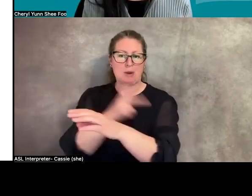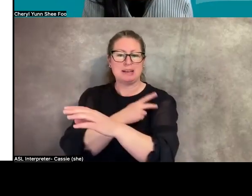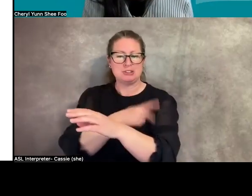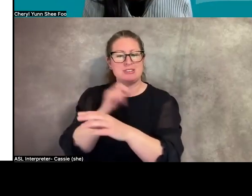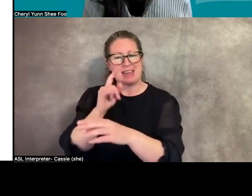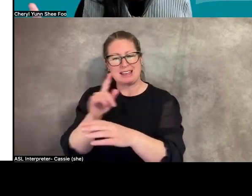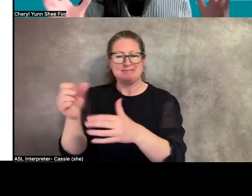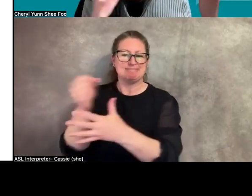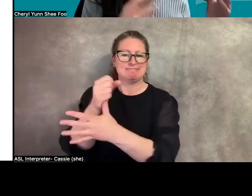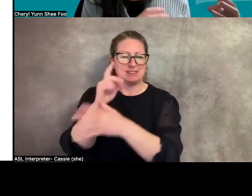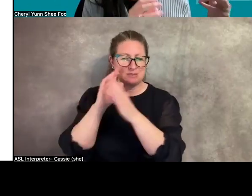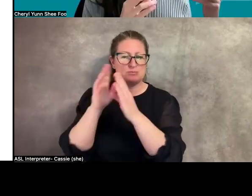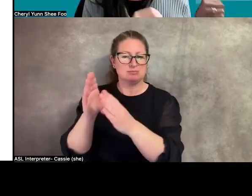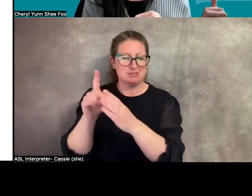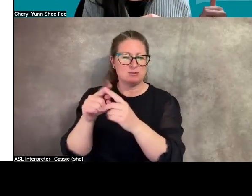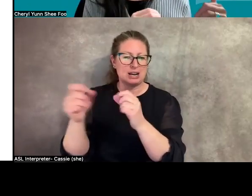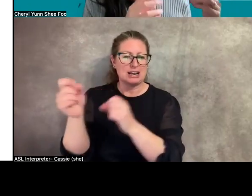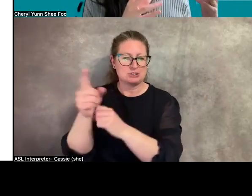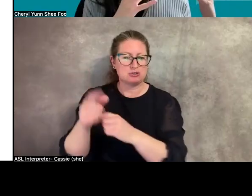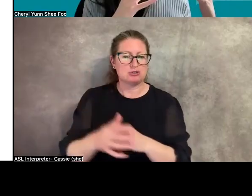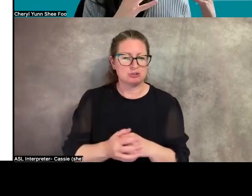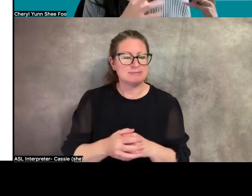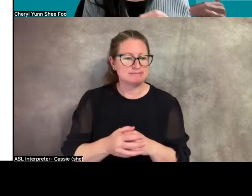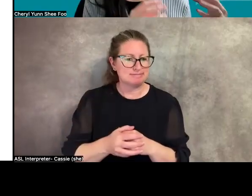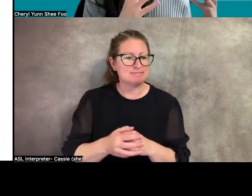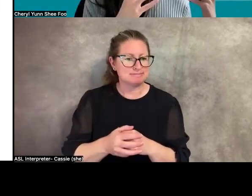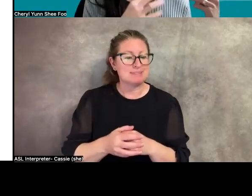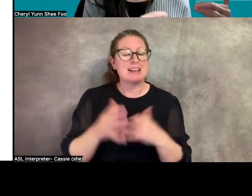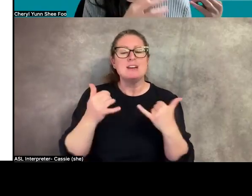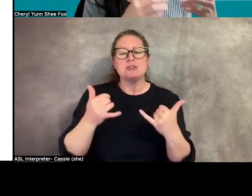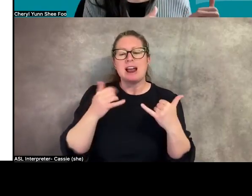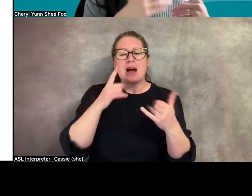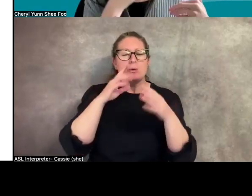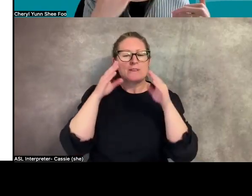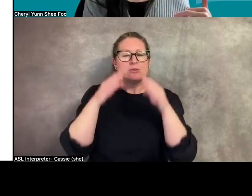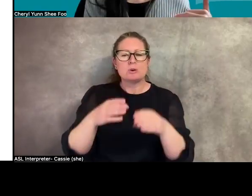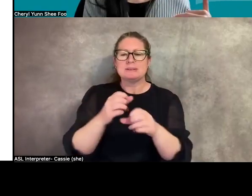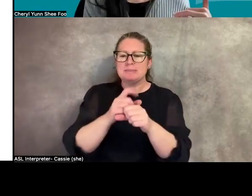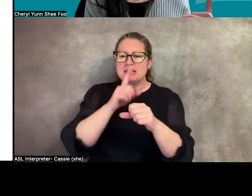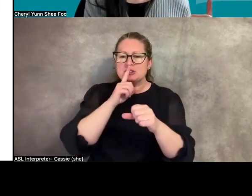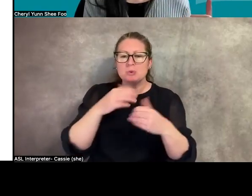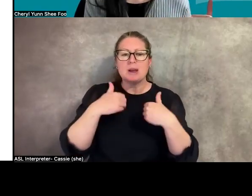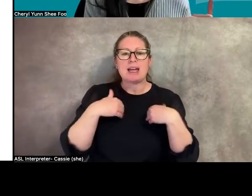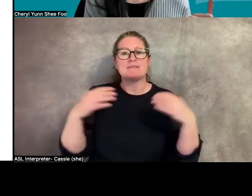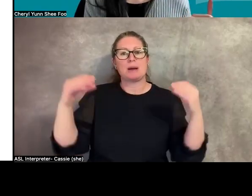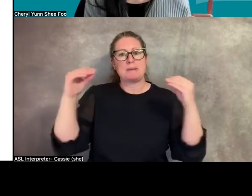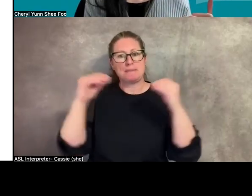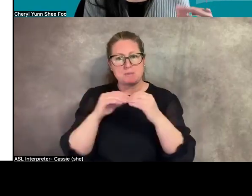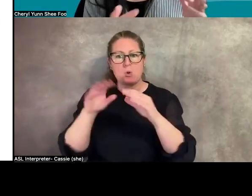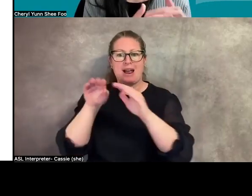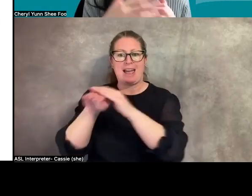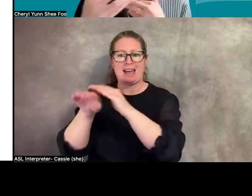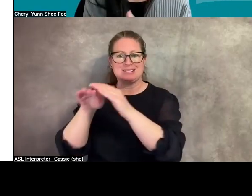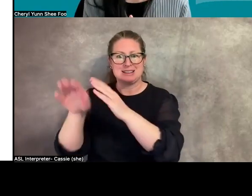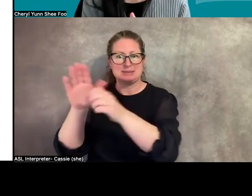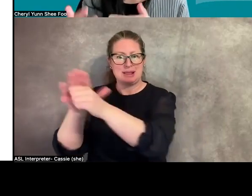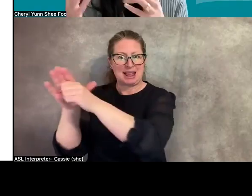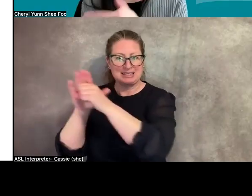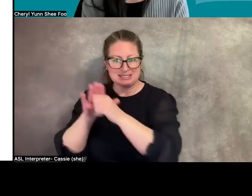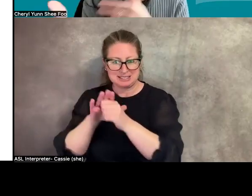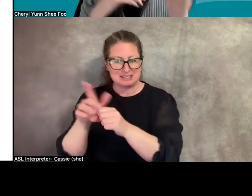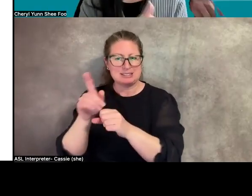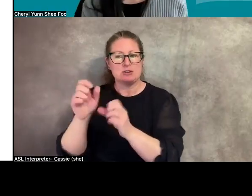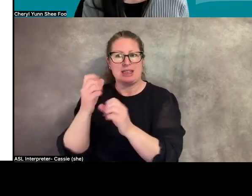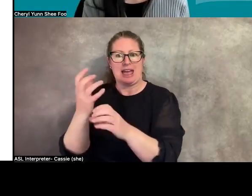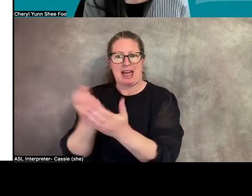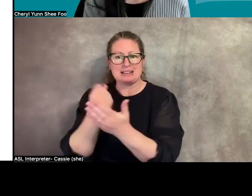year. Focusing now first on making sure that we have more outpatient access points, because once we have that,